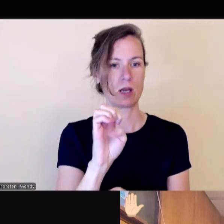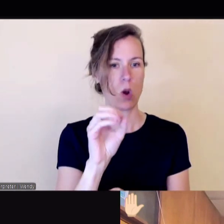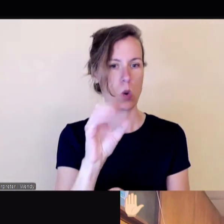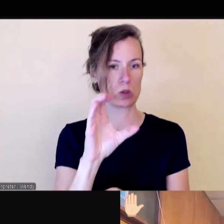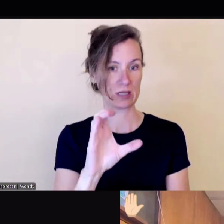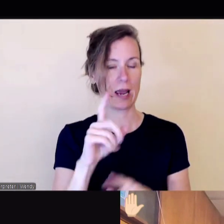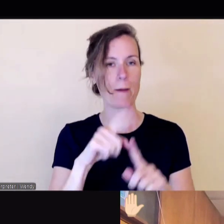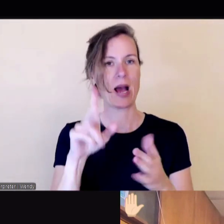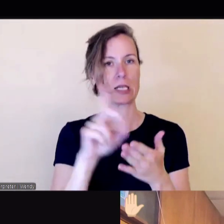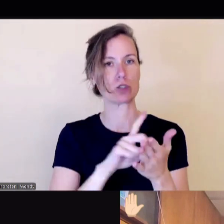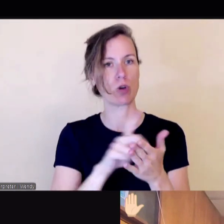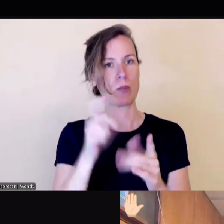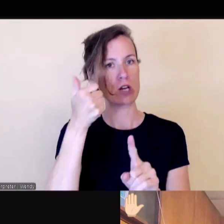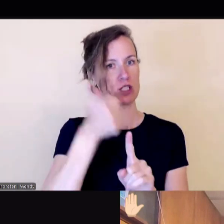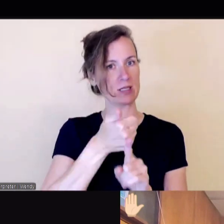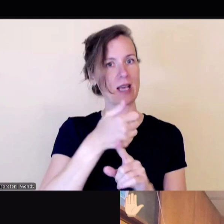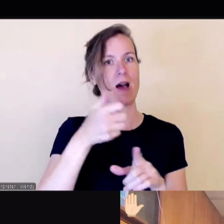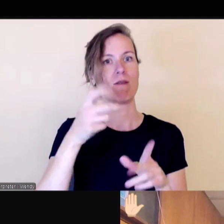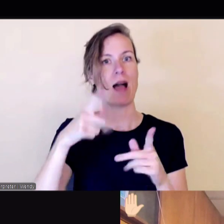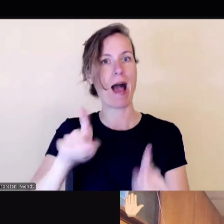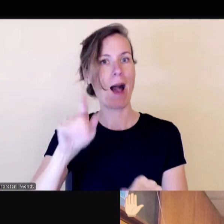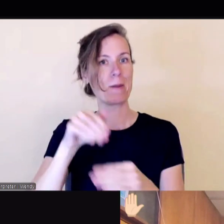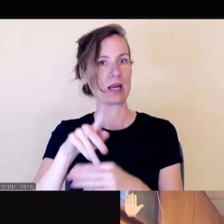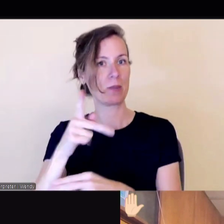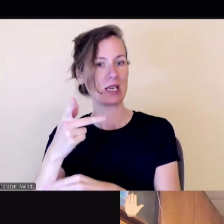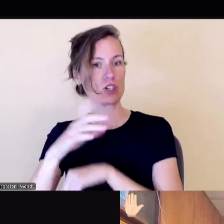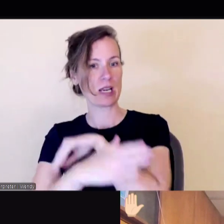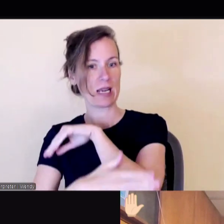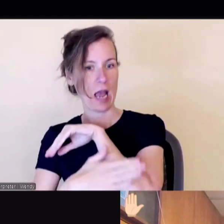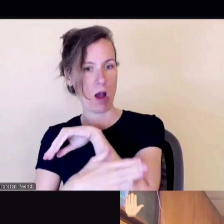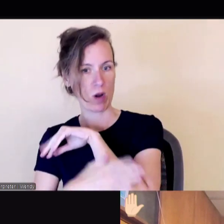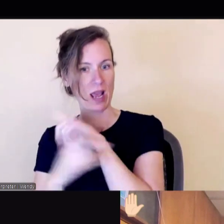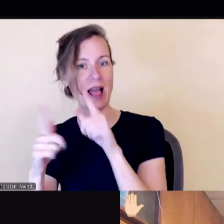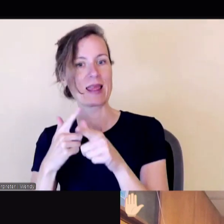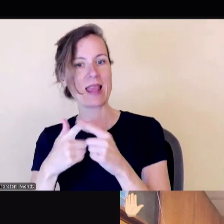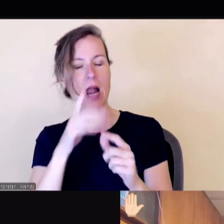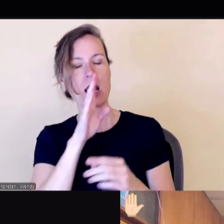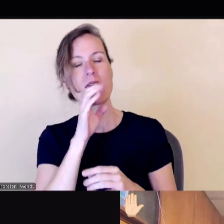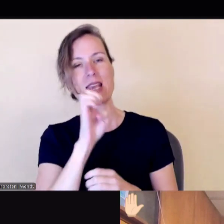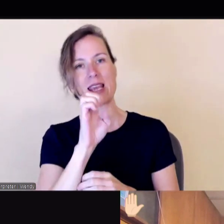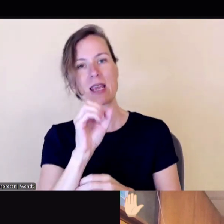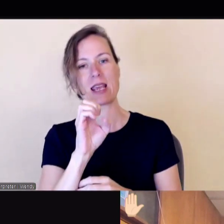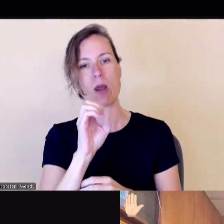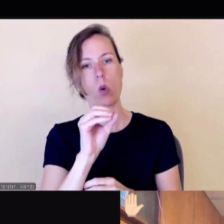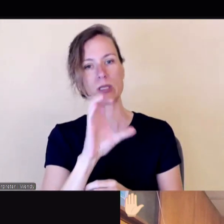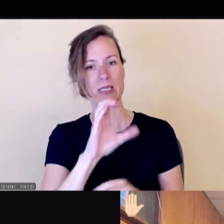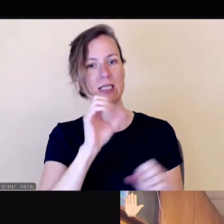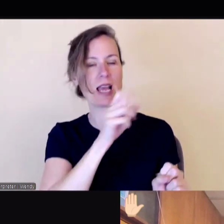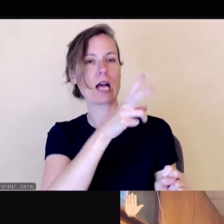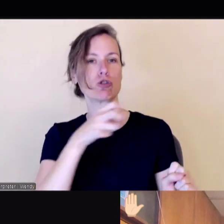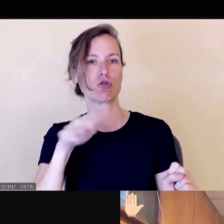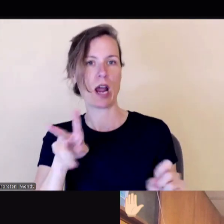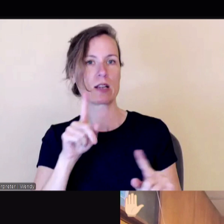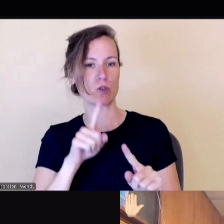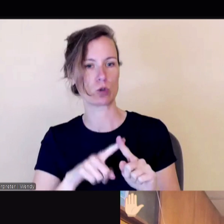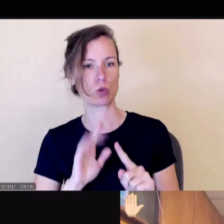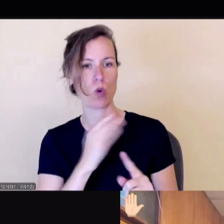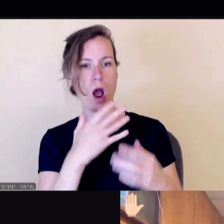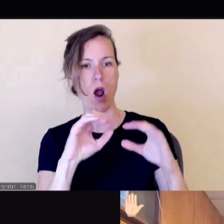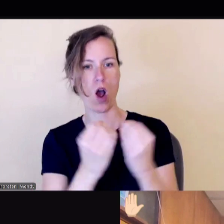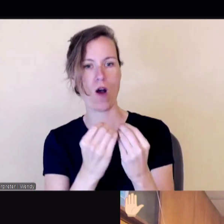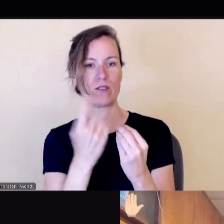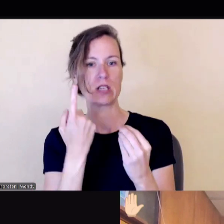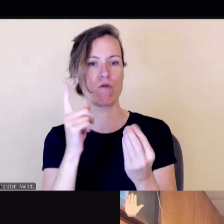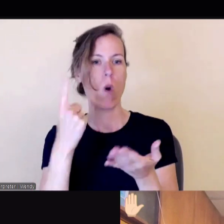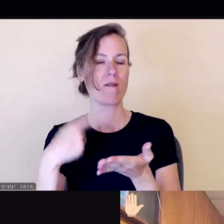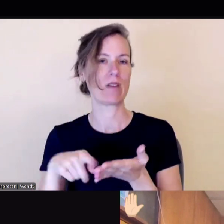for investigation. And if a case is received in our office, but it meets the federal statute, which again, our Prince